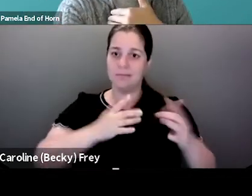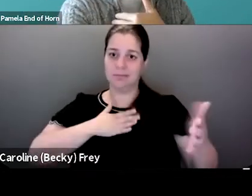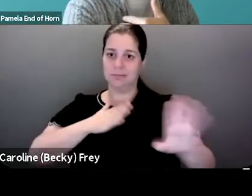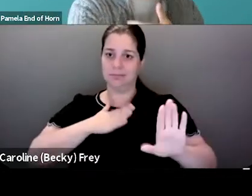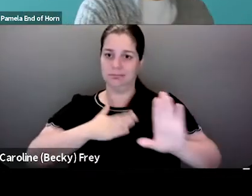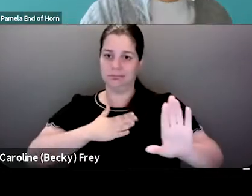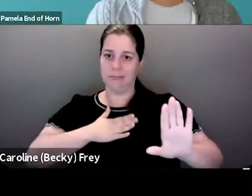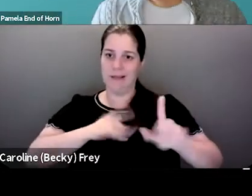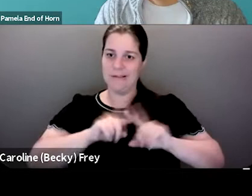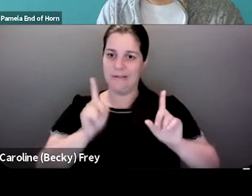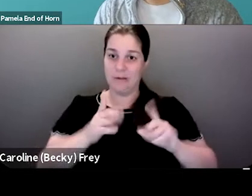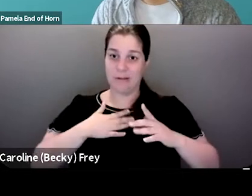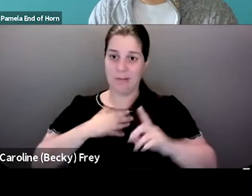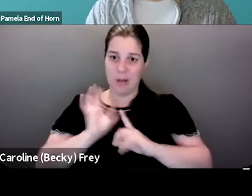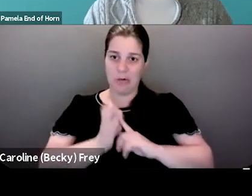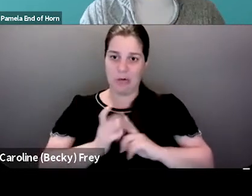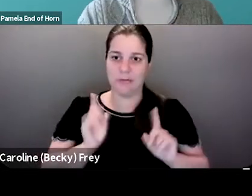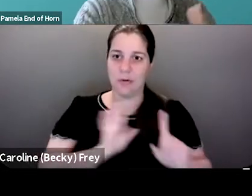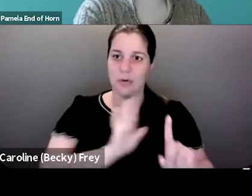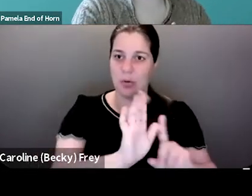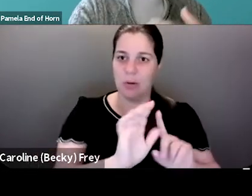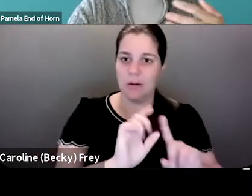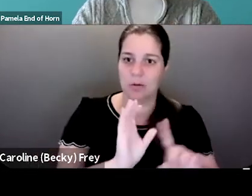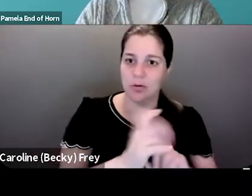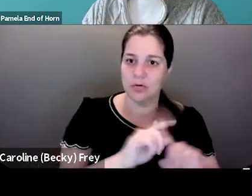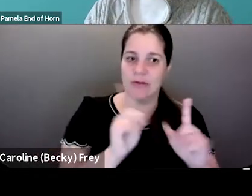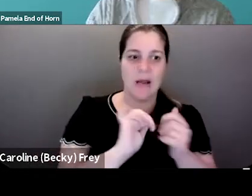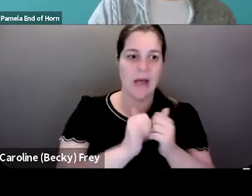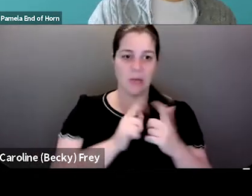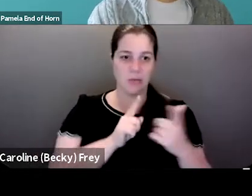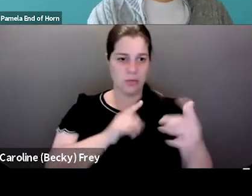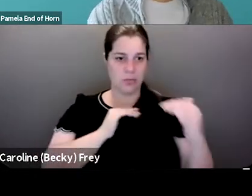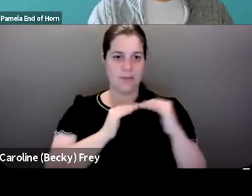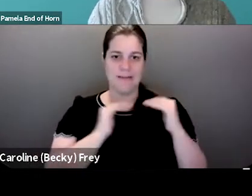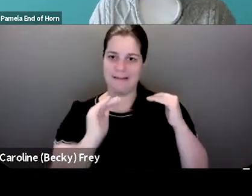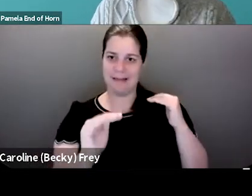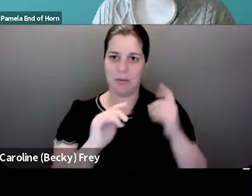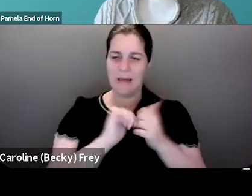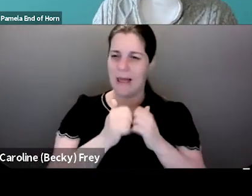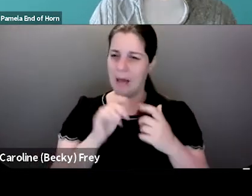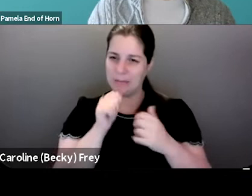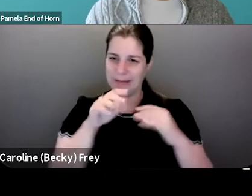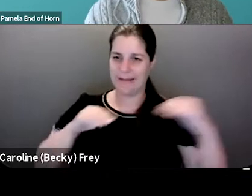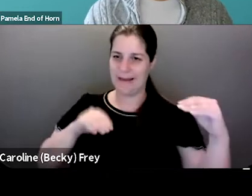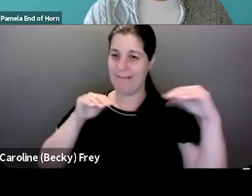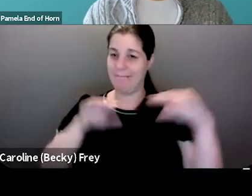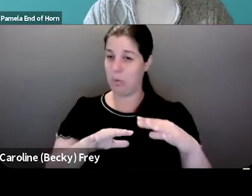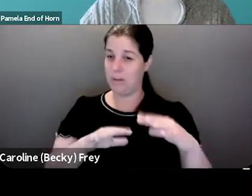two people of different cultures is somehow stable, that somehow that doesn't come into play. It